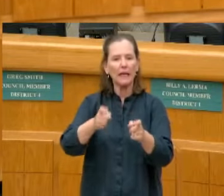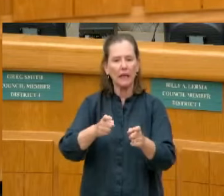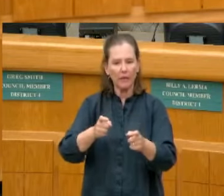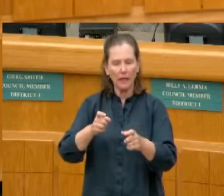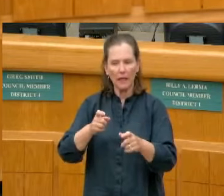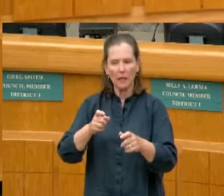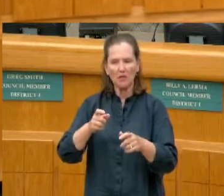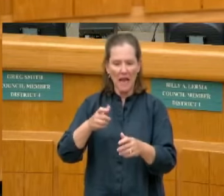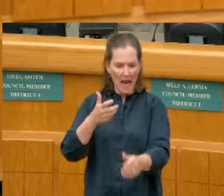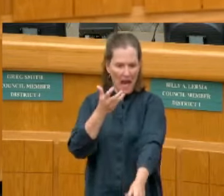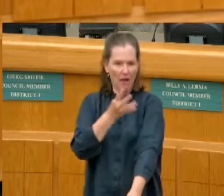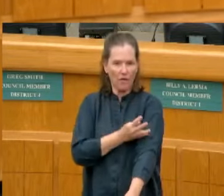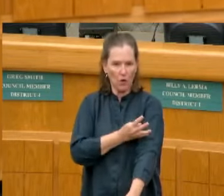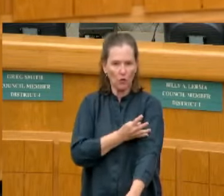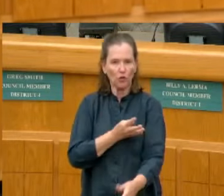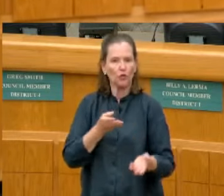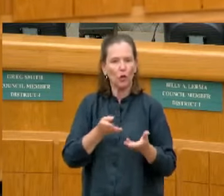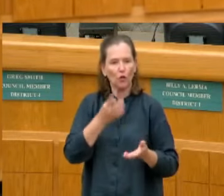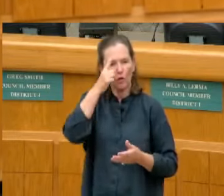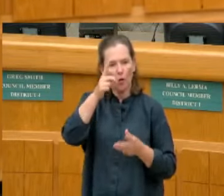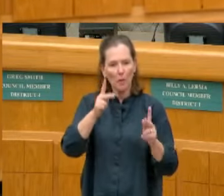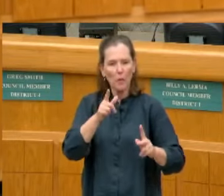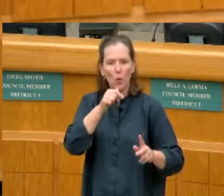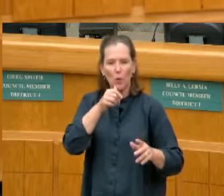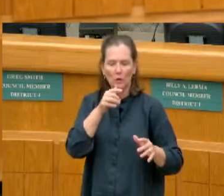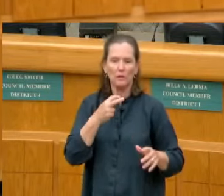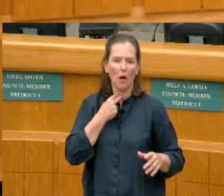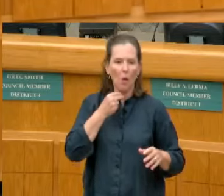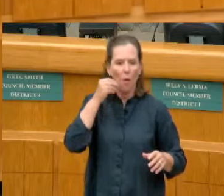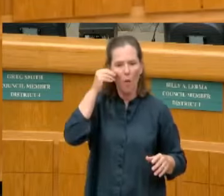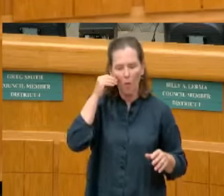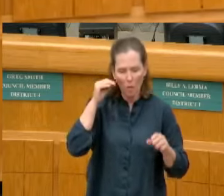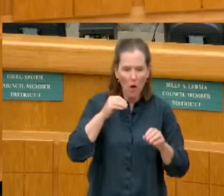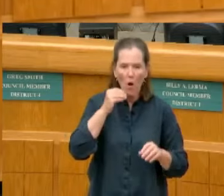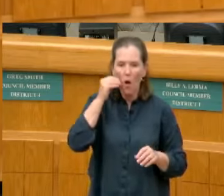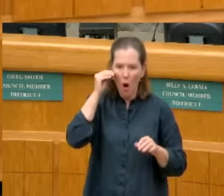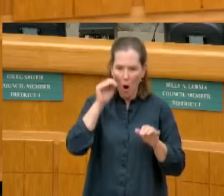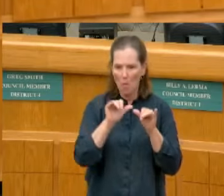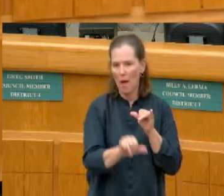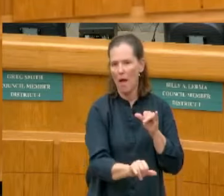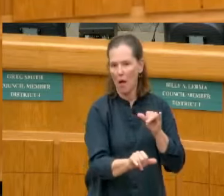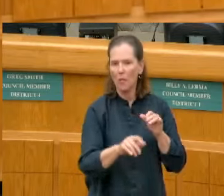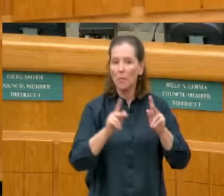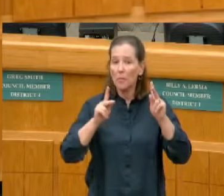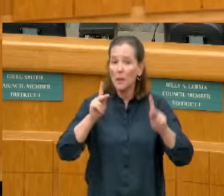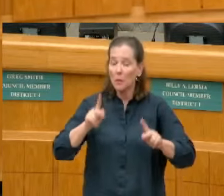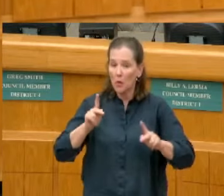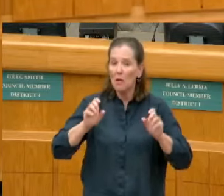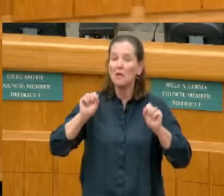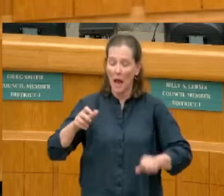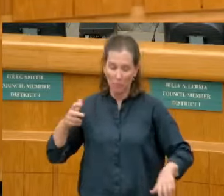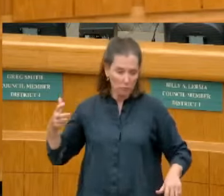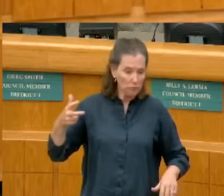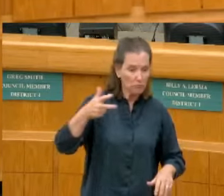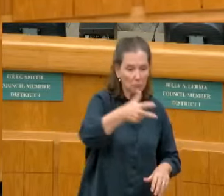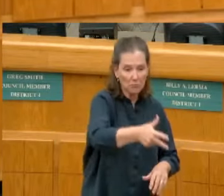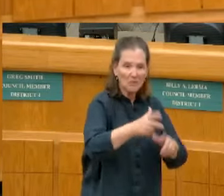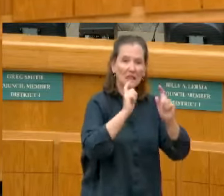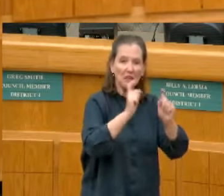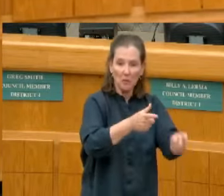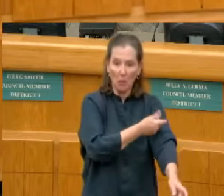service for the homebound. You've heard a lot about the programs that were just articulated. I'll tell you what we are, is we're program rich around